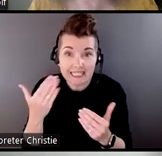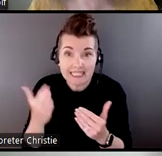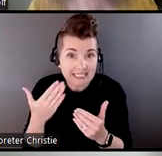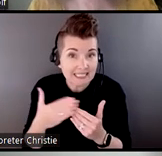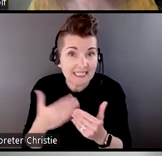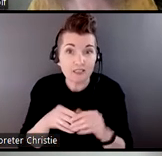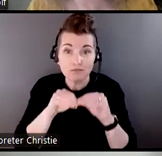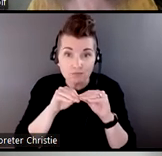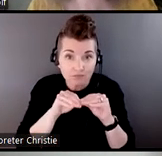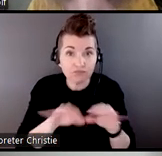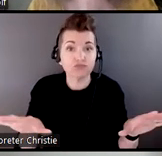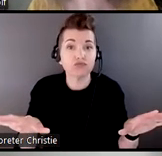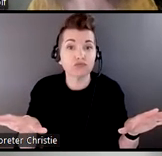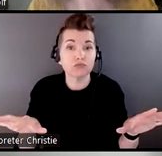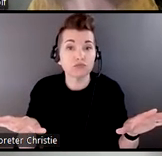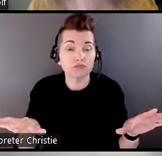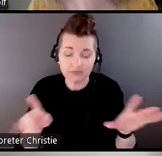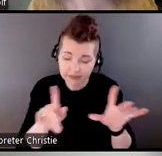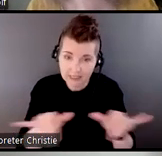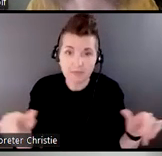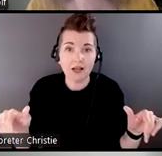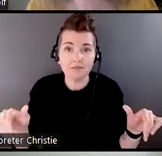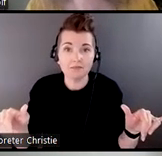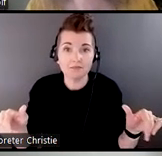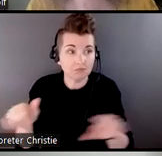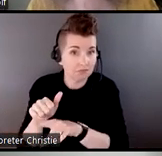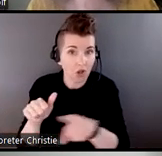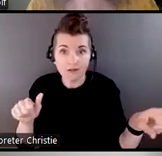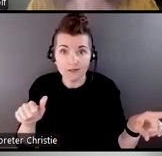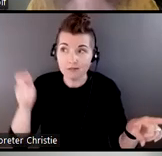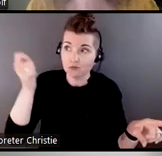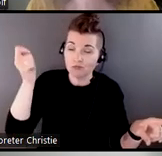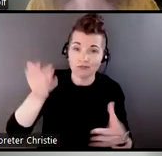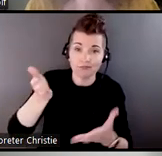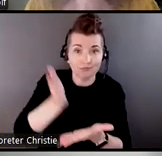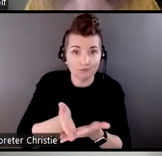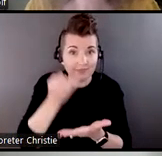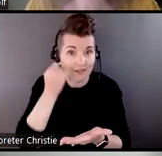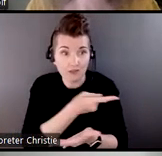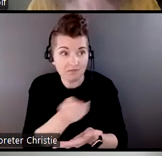at once on your mailing list. They can unsubscribe if it's not something they're interested in.